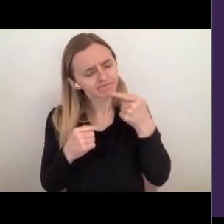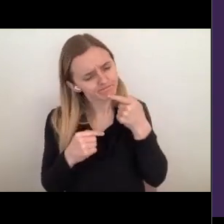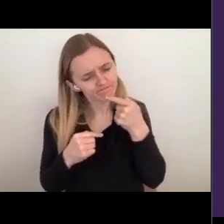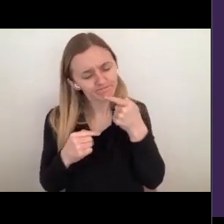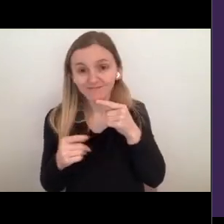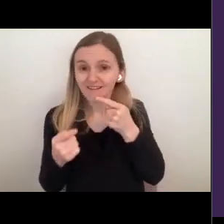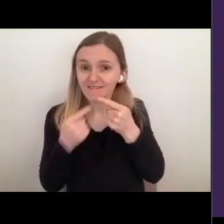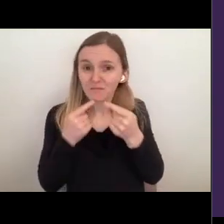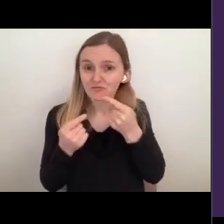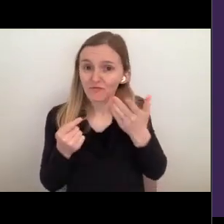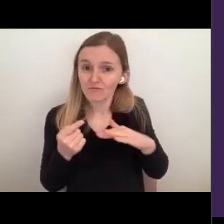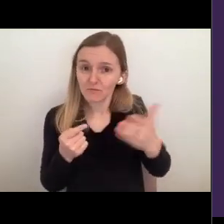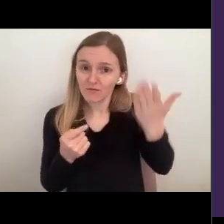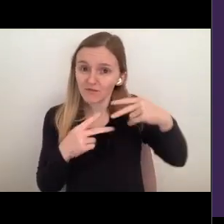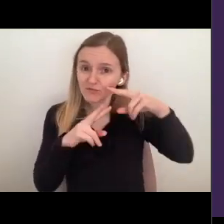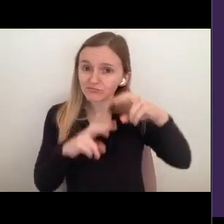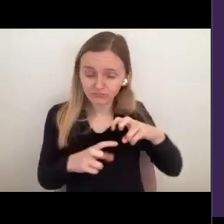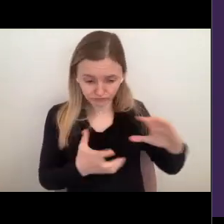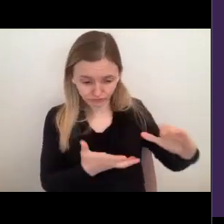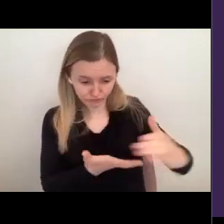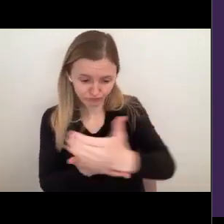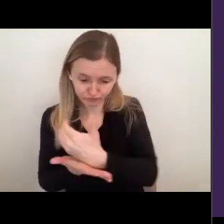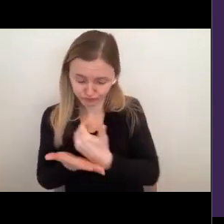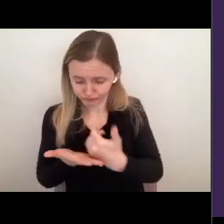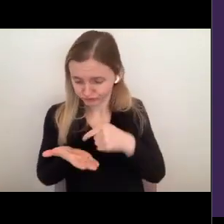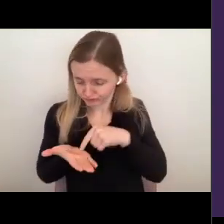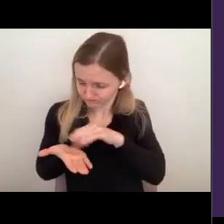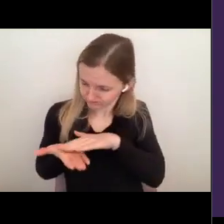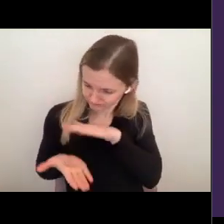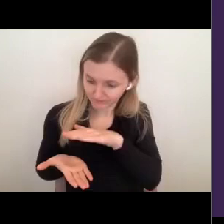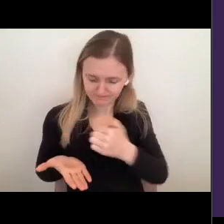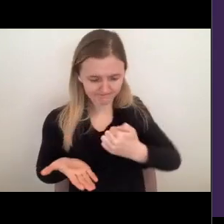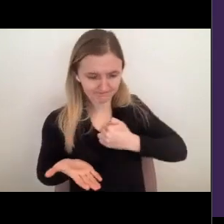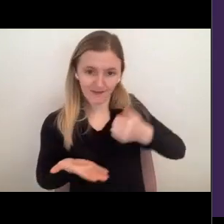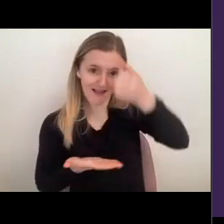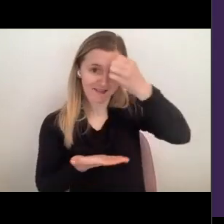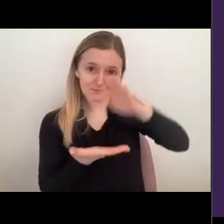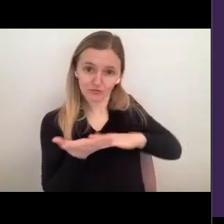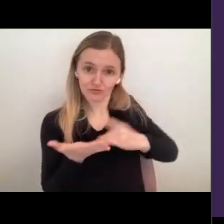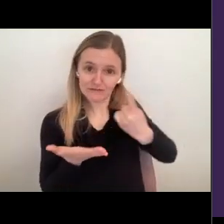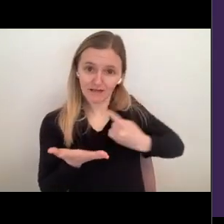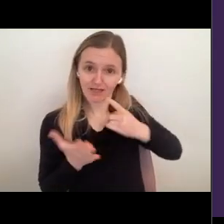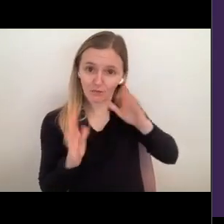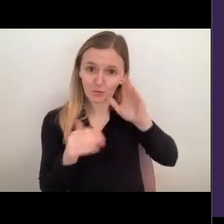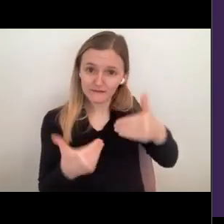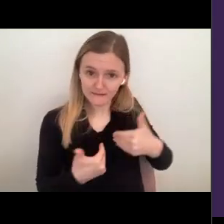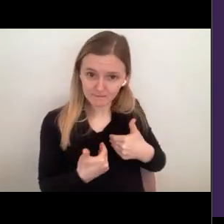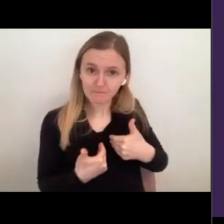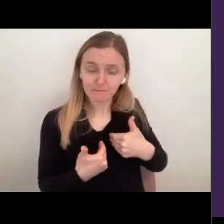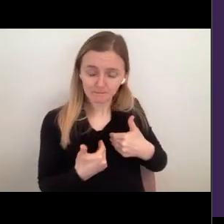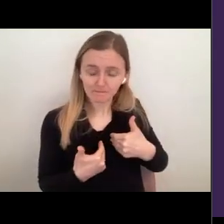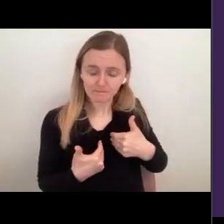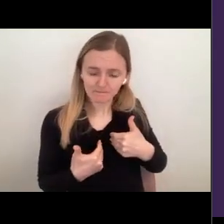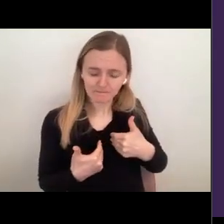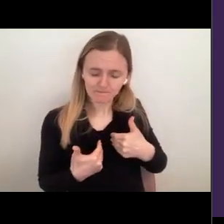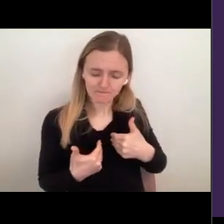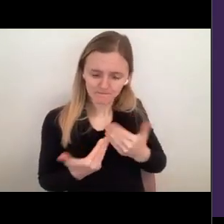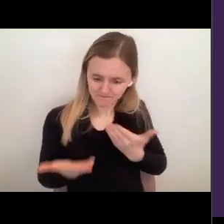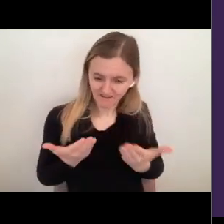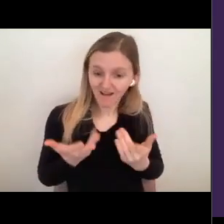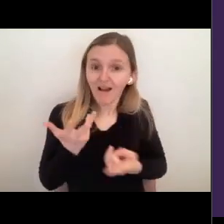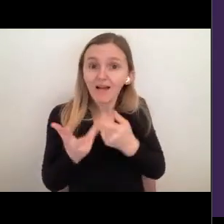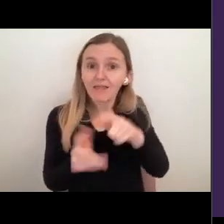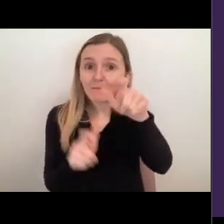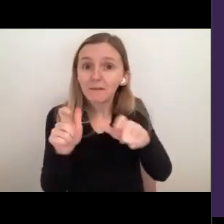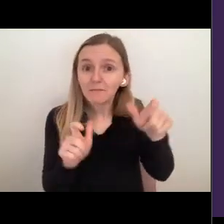that with his own lived experience as an autistic person, and also listened to the voices of other autistic